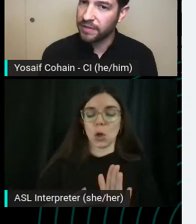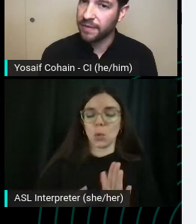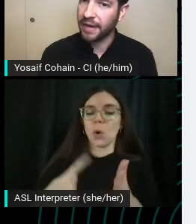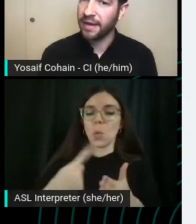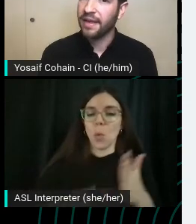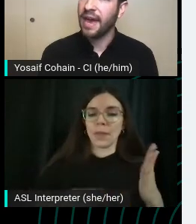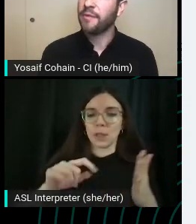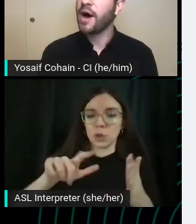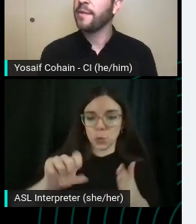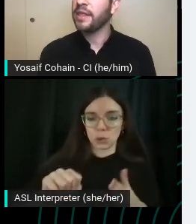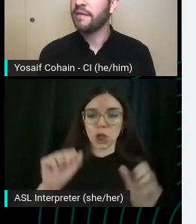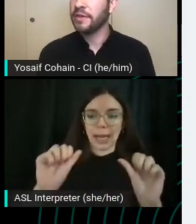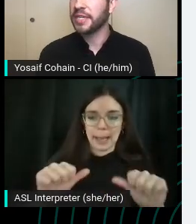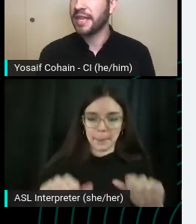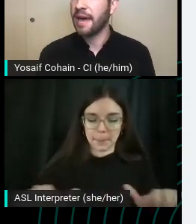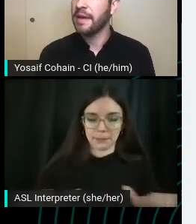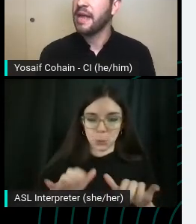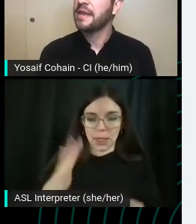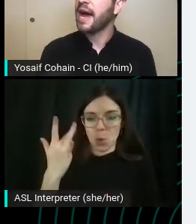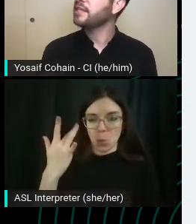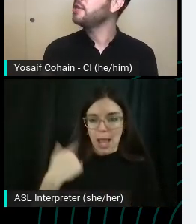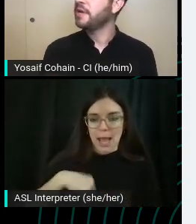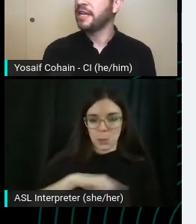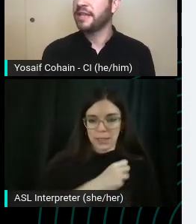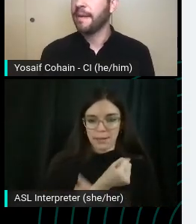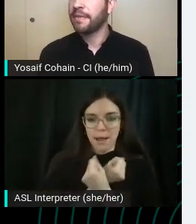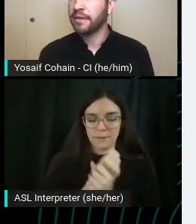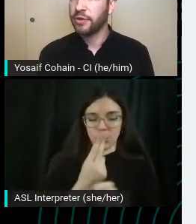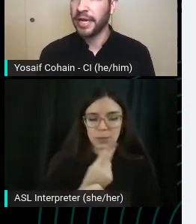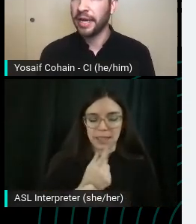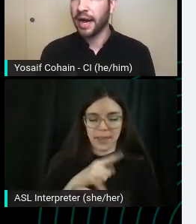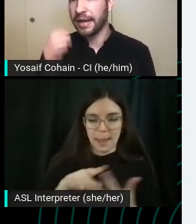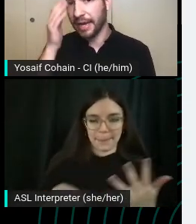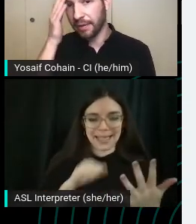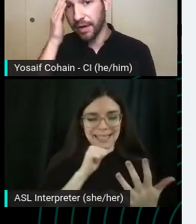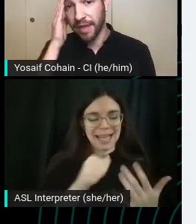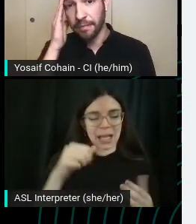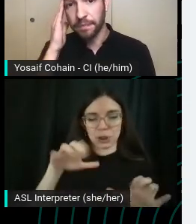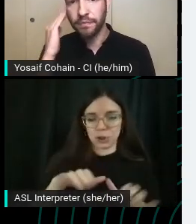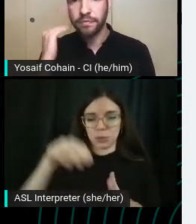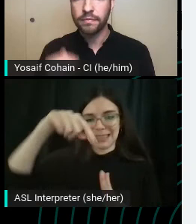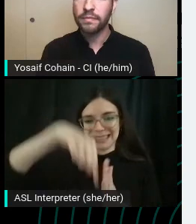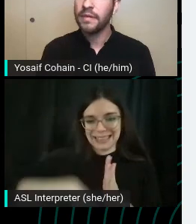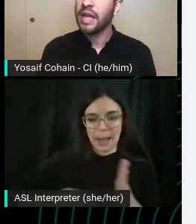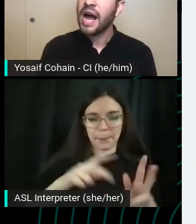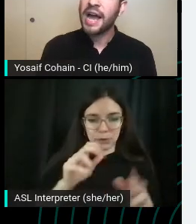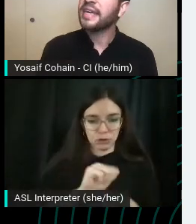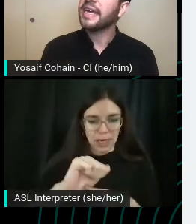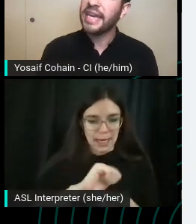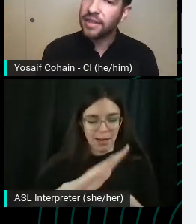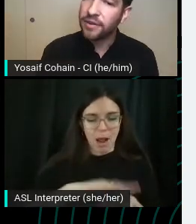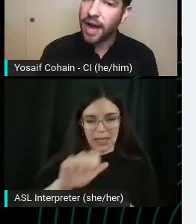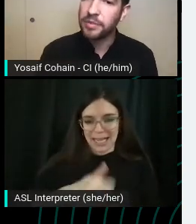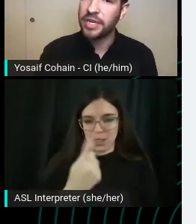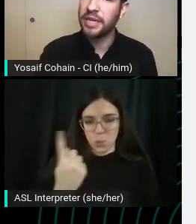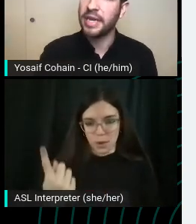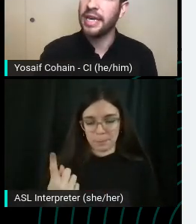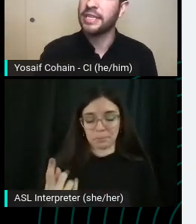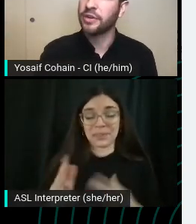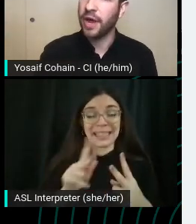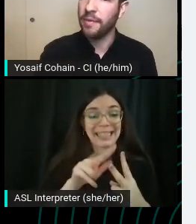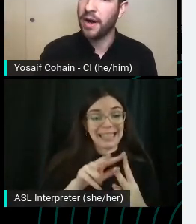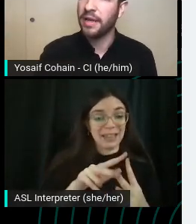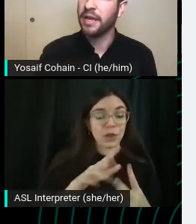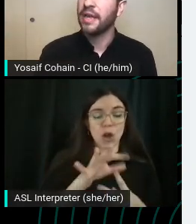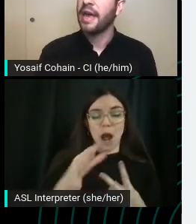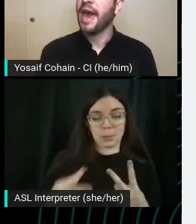capable of doing and why we love using them, not to do an in-depth training on any one of them. I think either option is